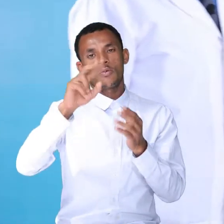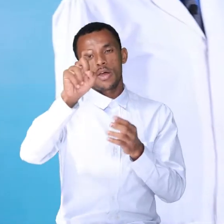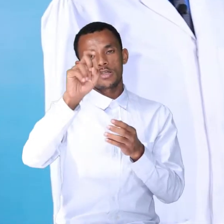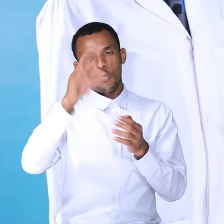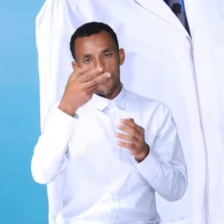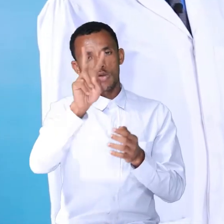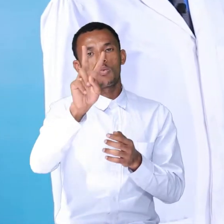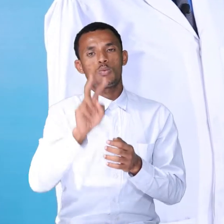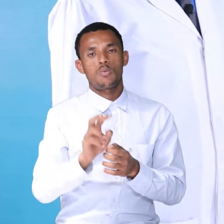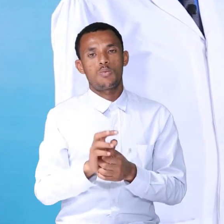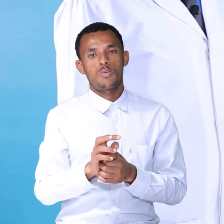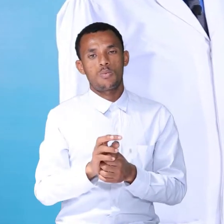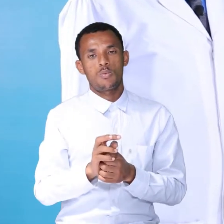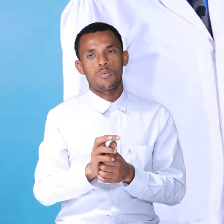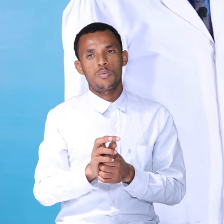2.